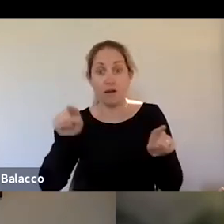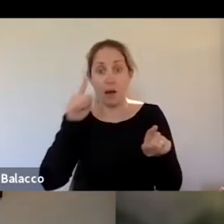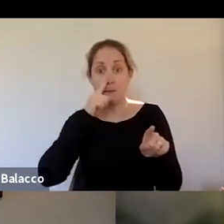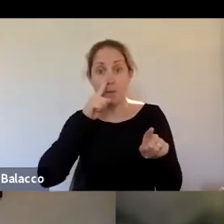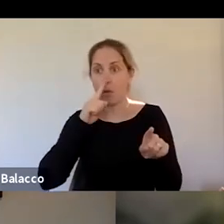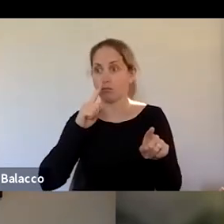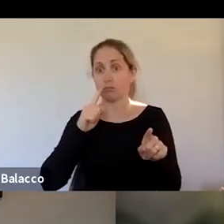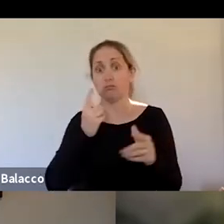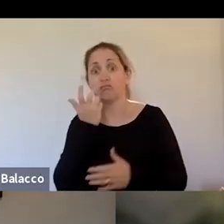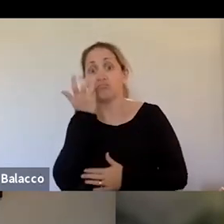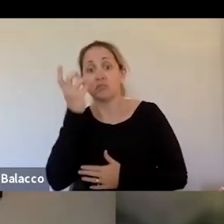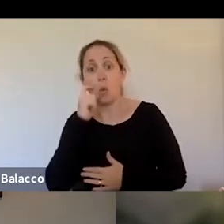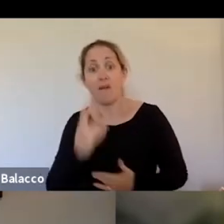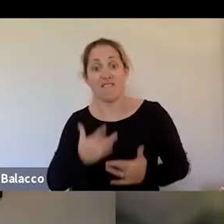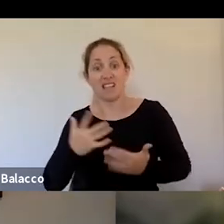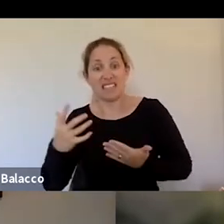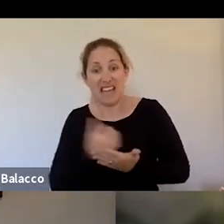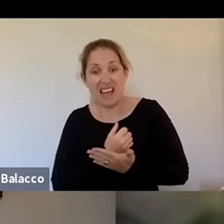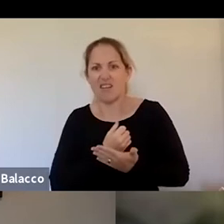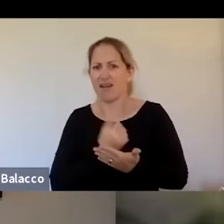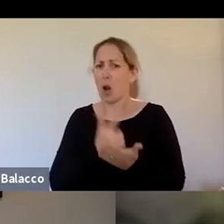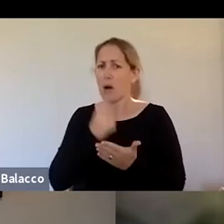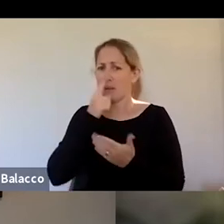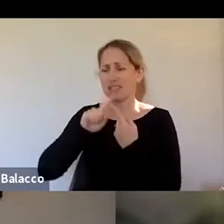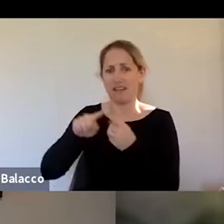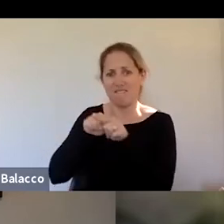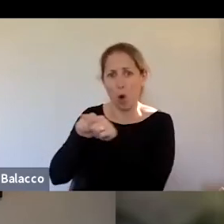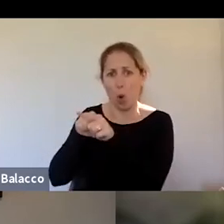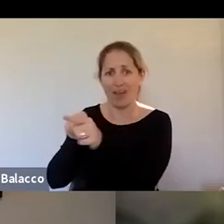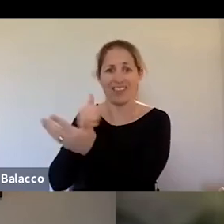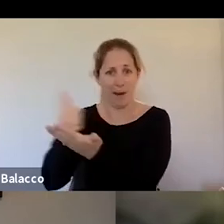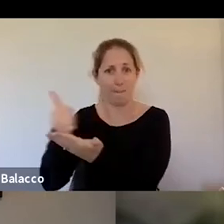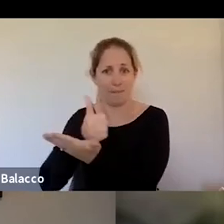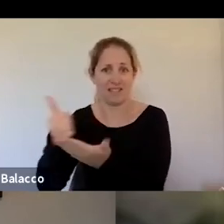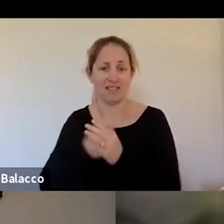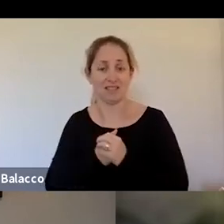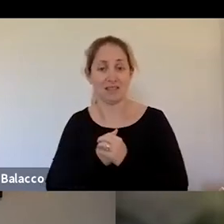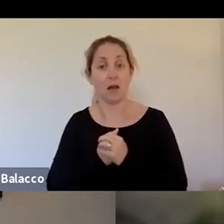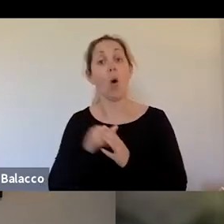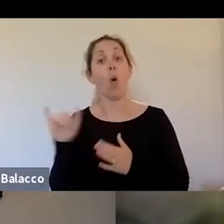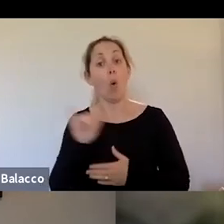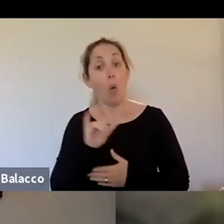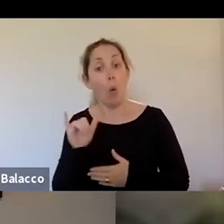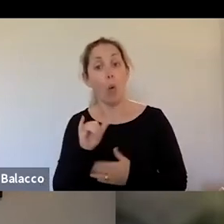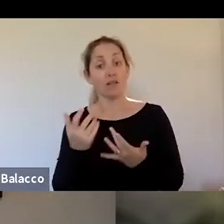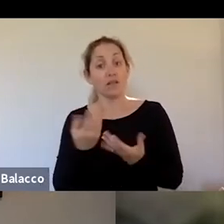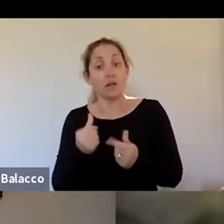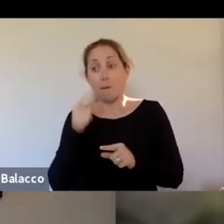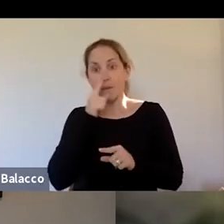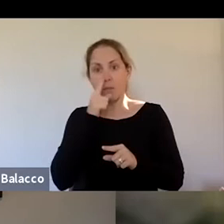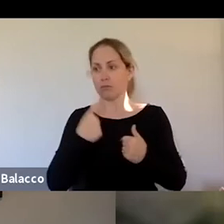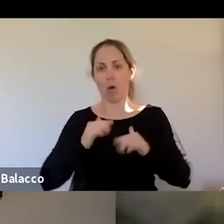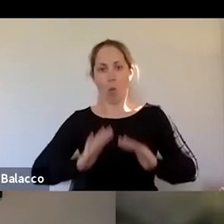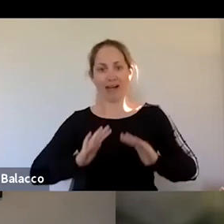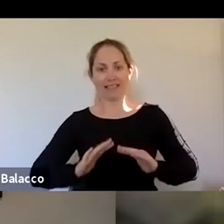trailing behind the actual numbers a little bit. There's other people that are waiting for other members of their household to get vaccinated or